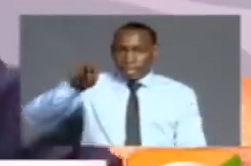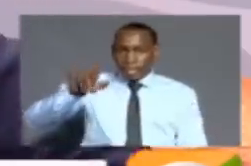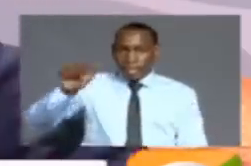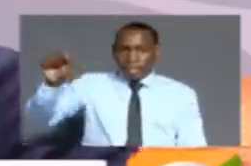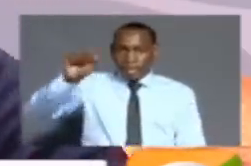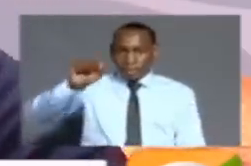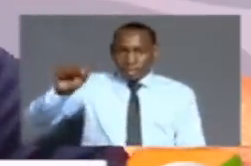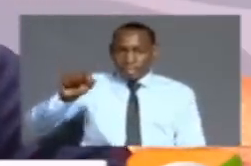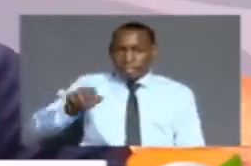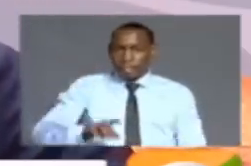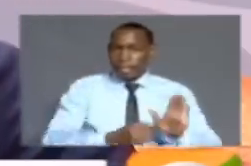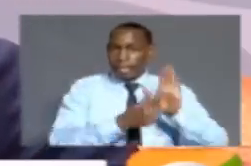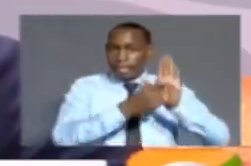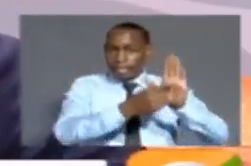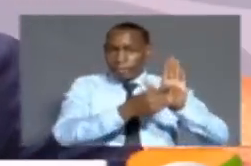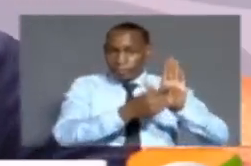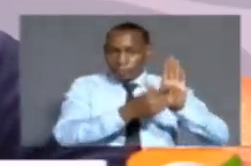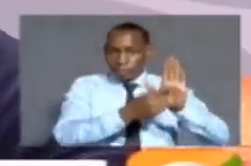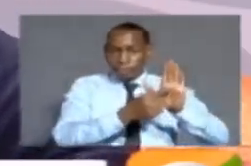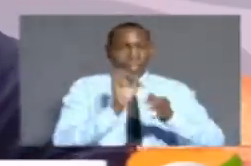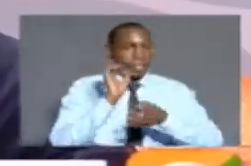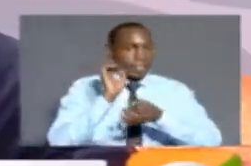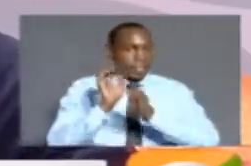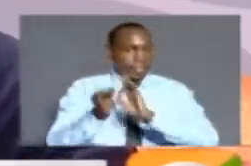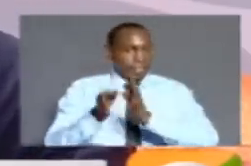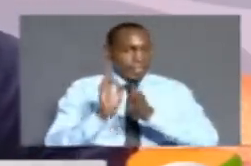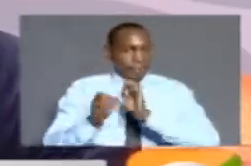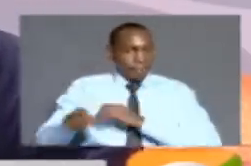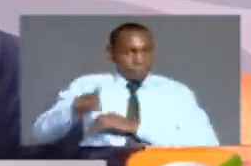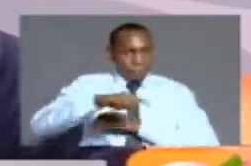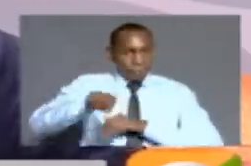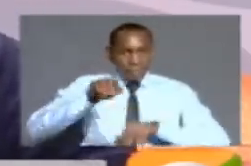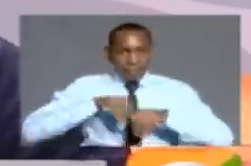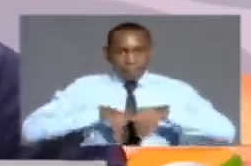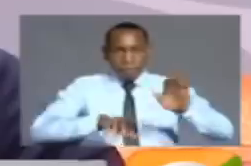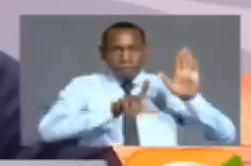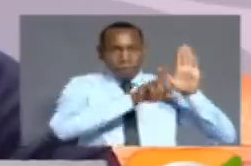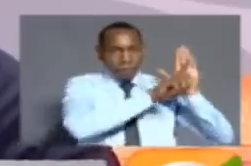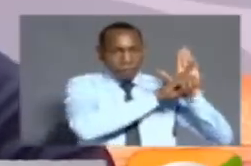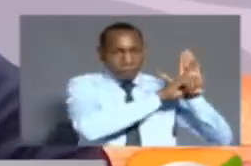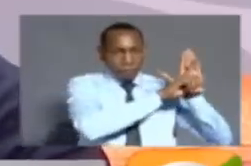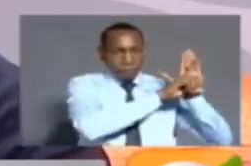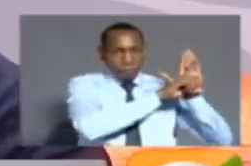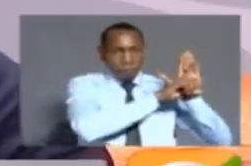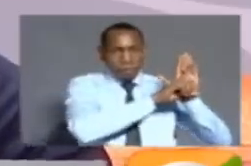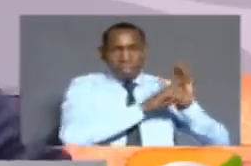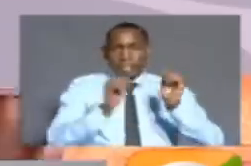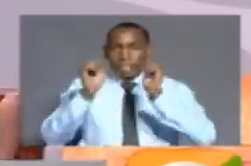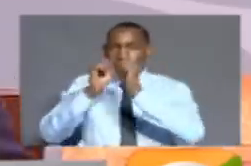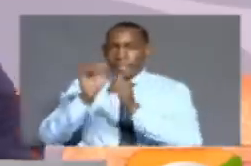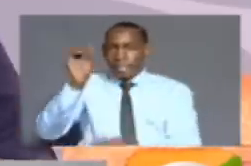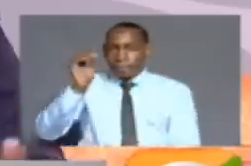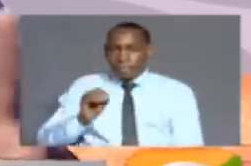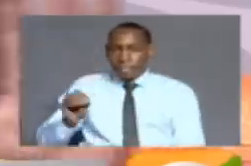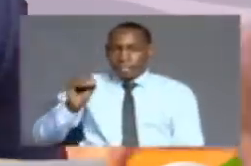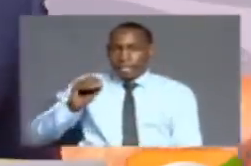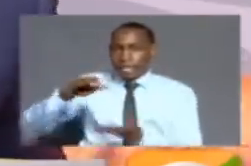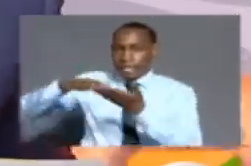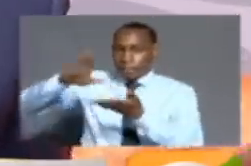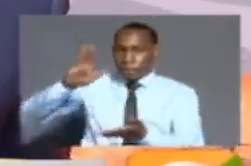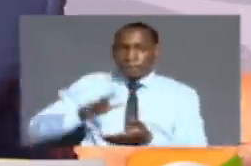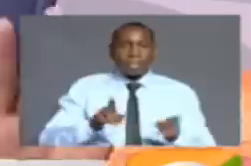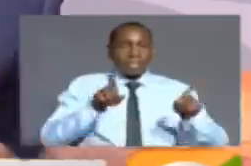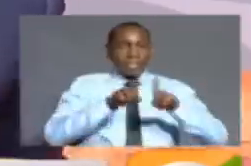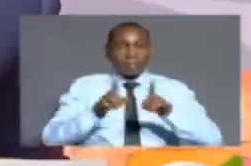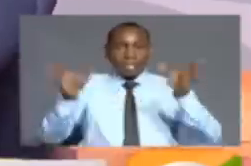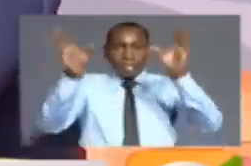an example. Okay? If we are following the law, it should have only been 10% more. So these guys, even the budget the way